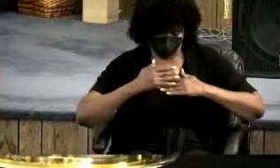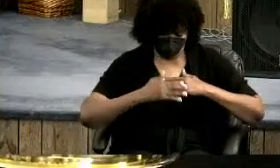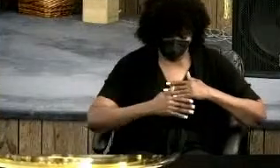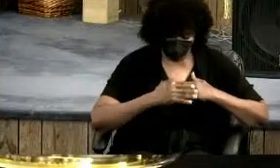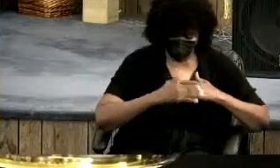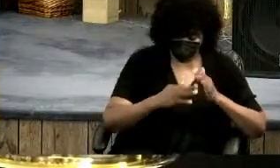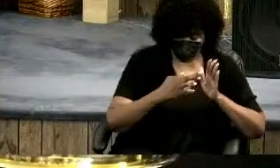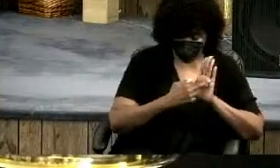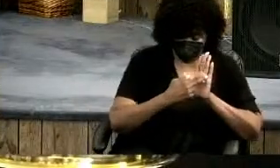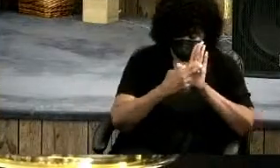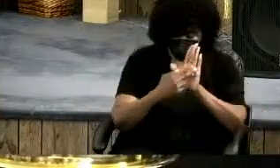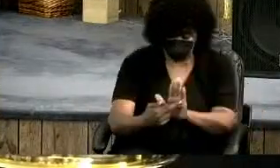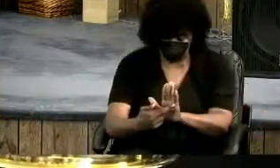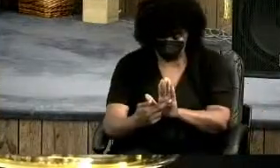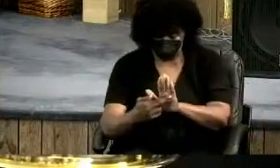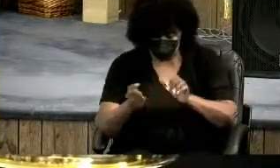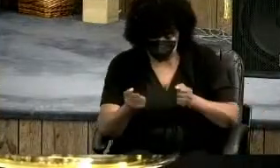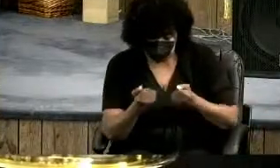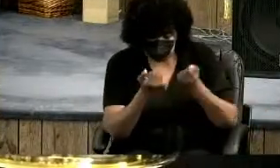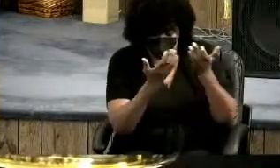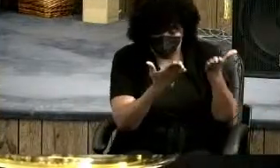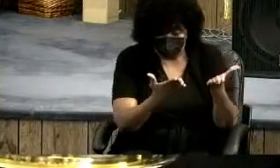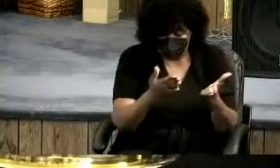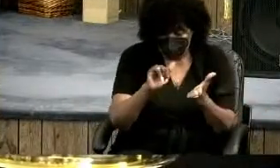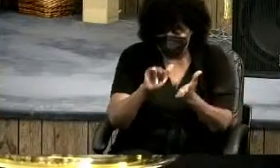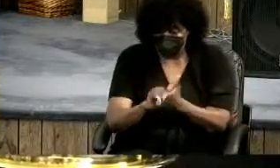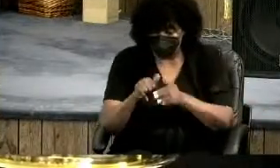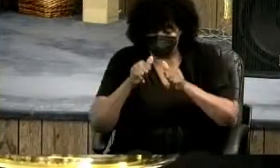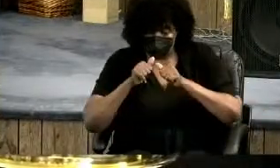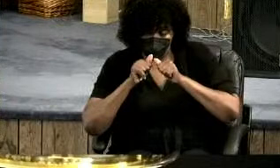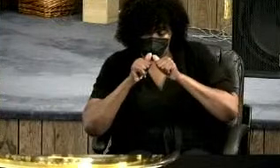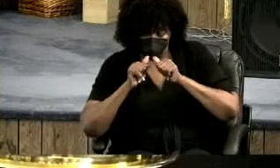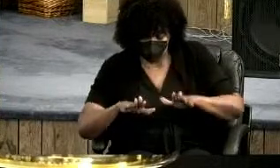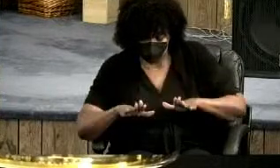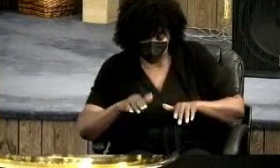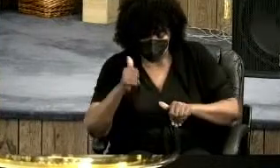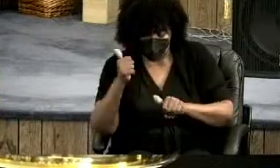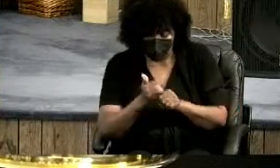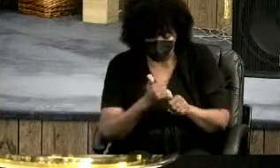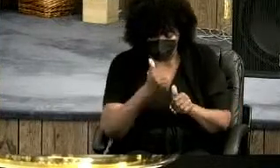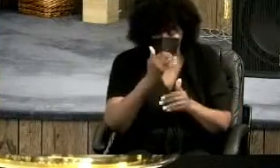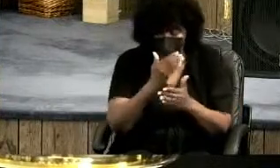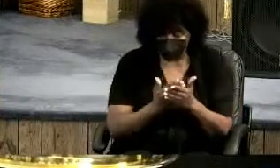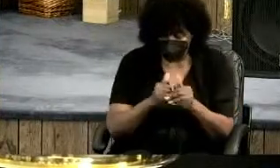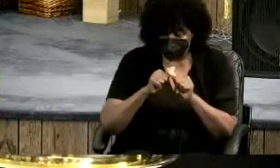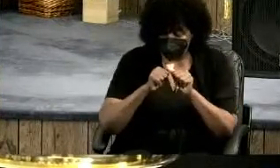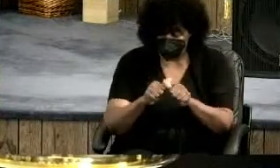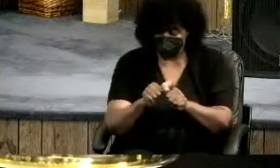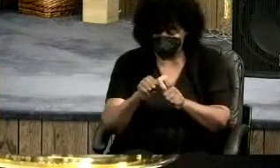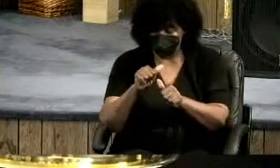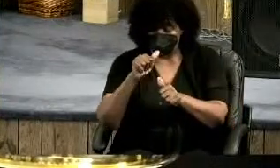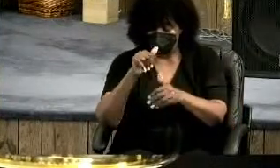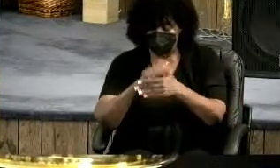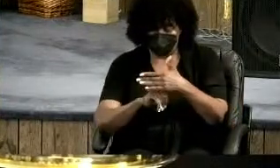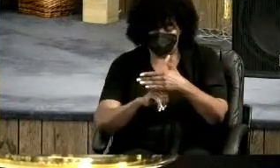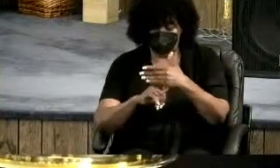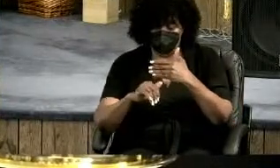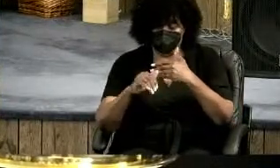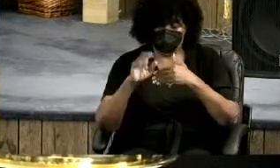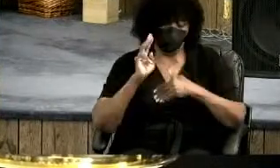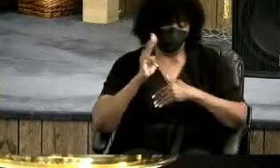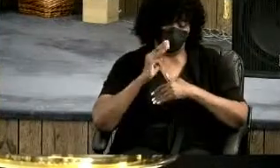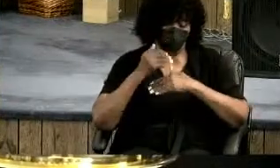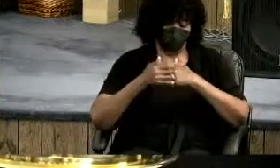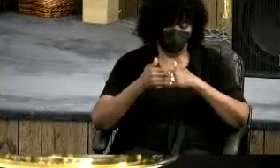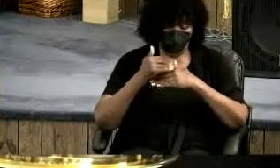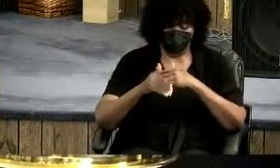as a symbol for your sacrifice. We ask that you would bless every aspect as we continue on in communion. May